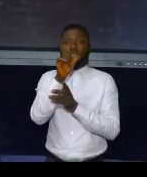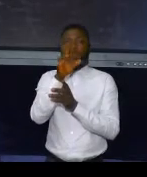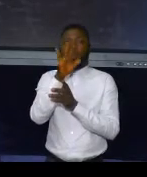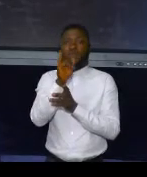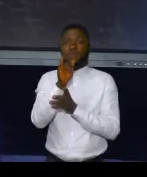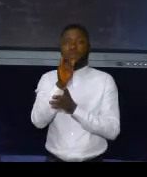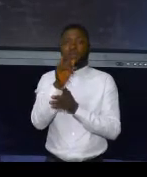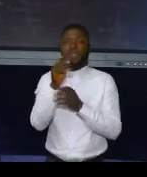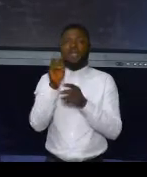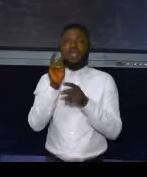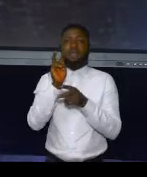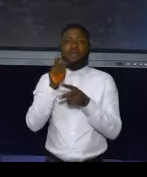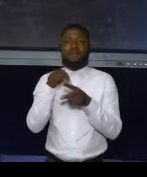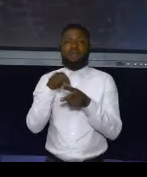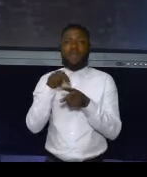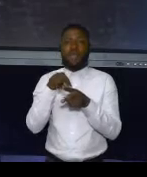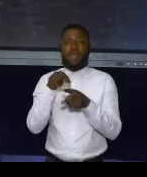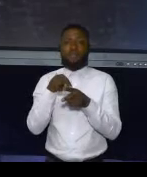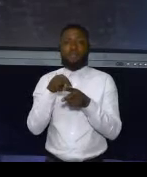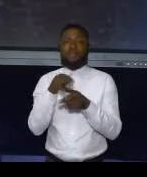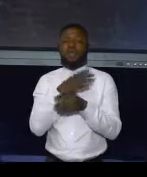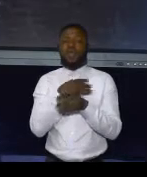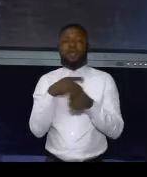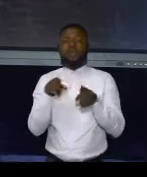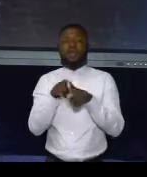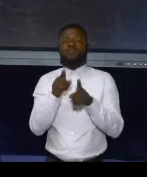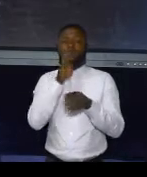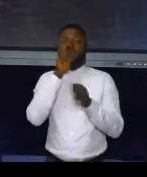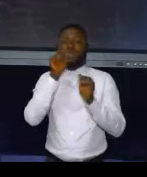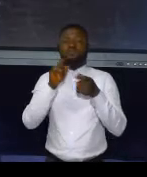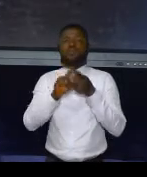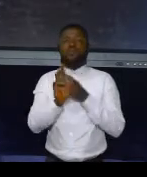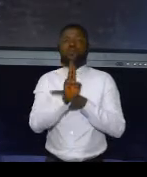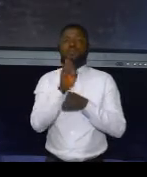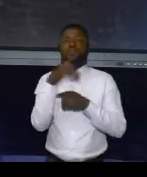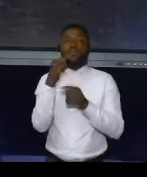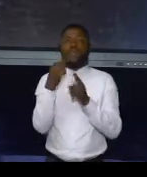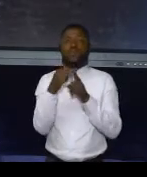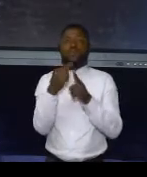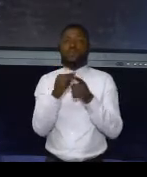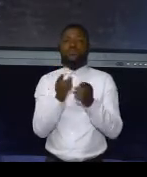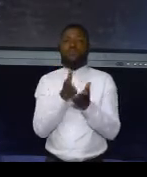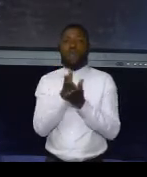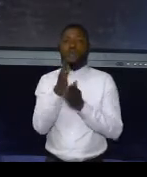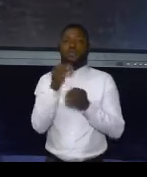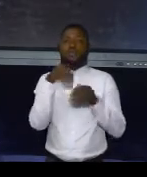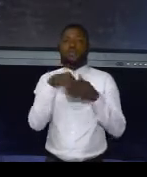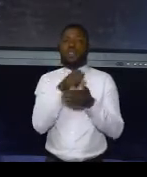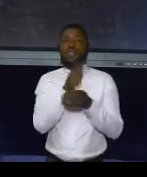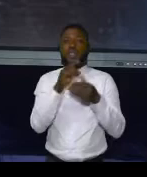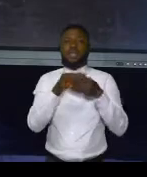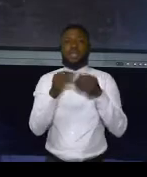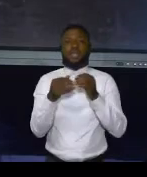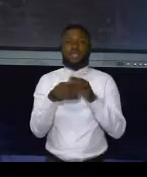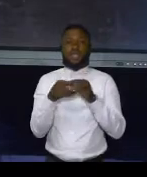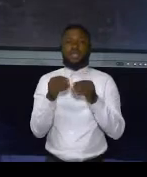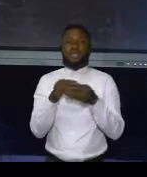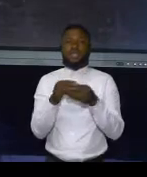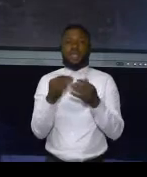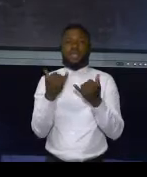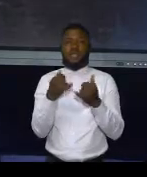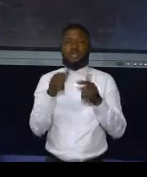verbs. Not only that, you should also be able to use auxiliary verbs correctly in a